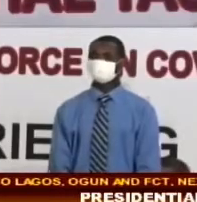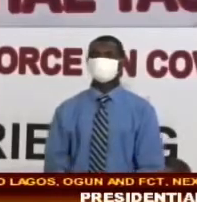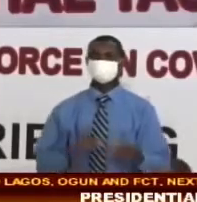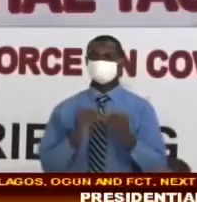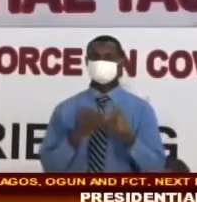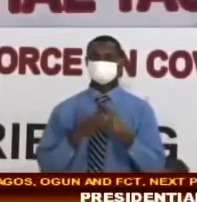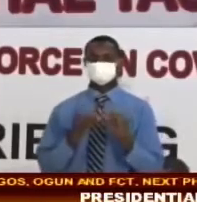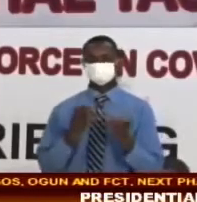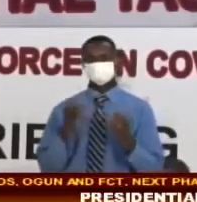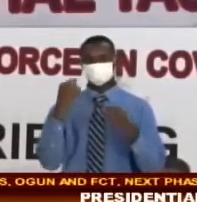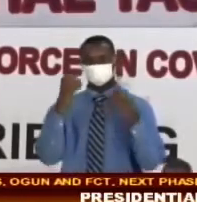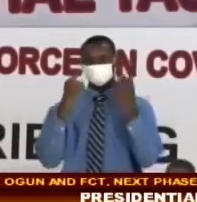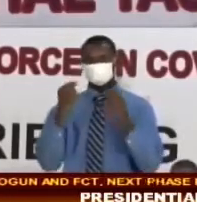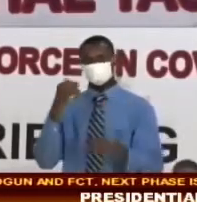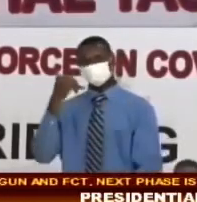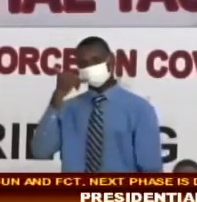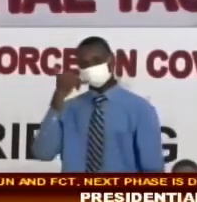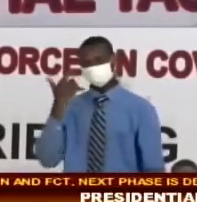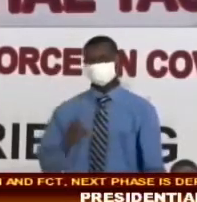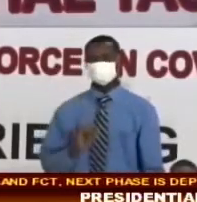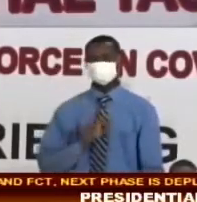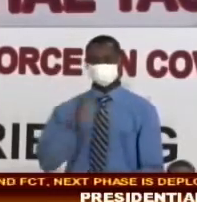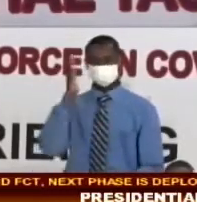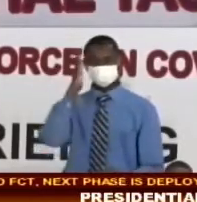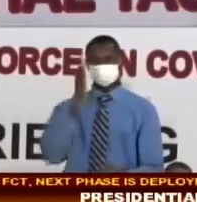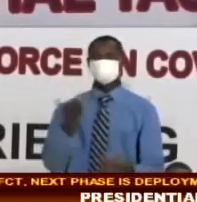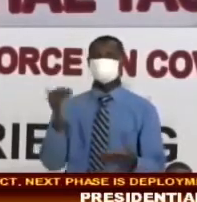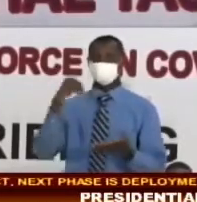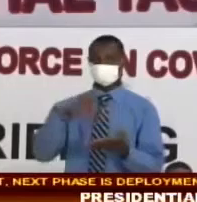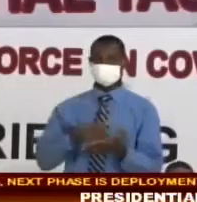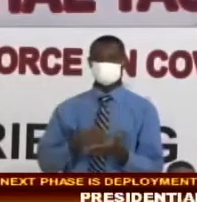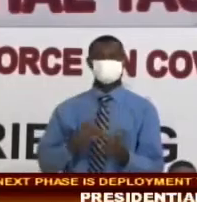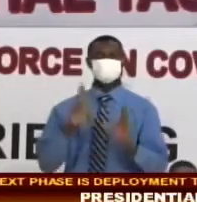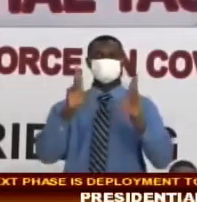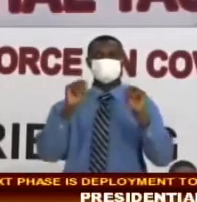So let me go over it again. No report is ready.